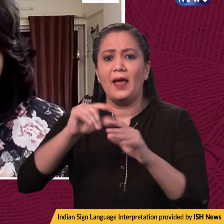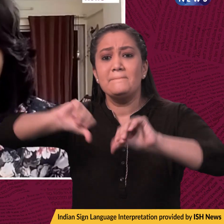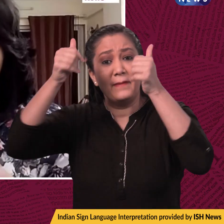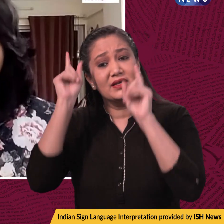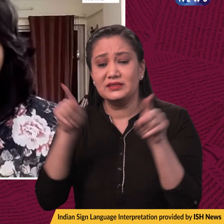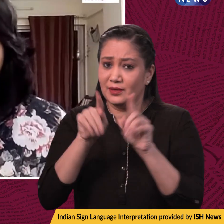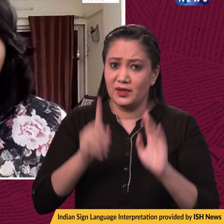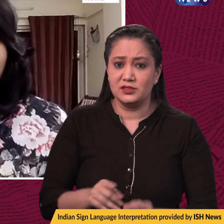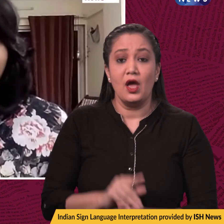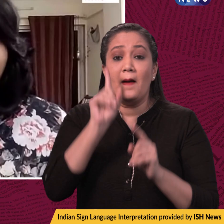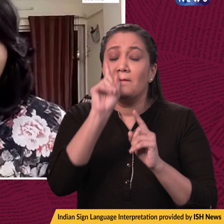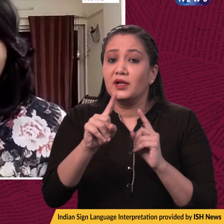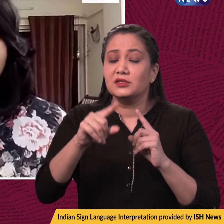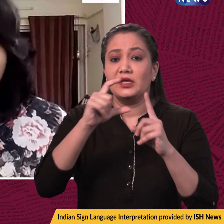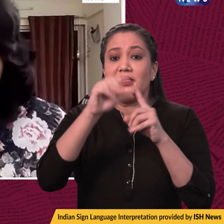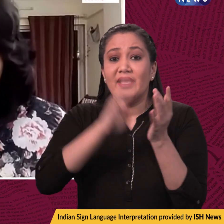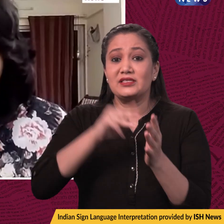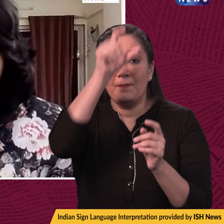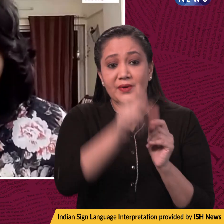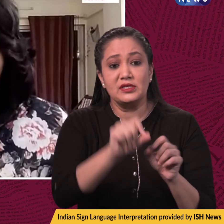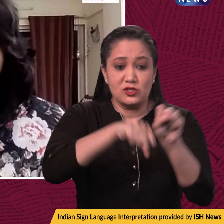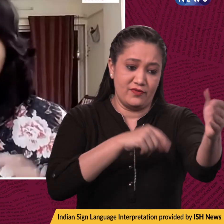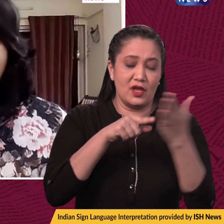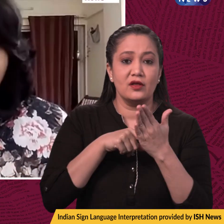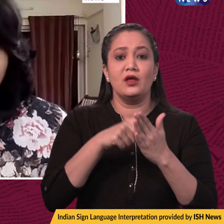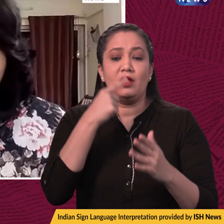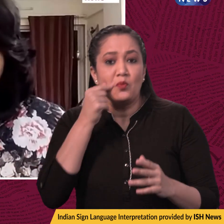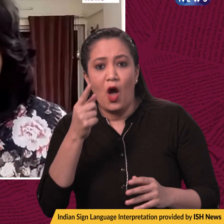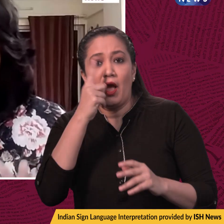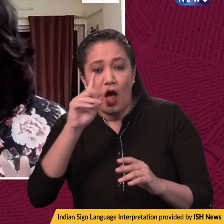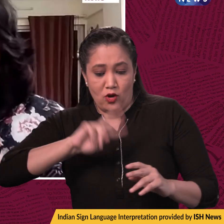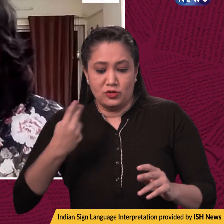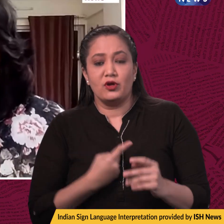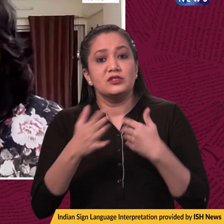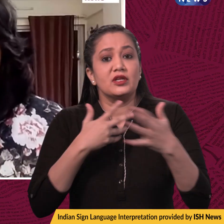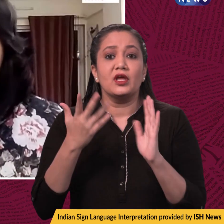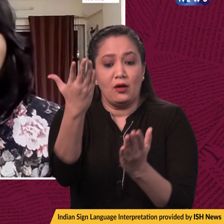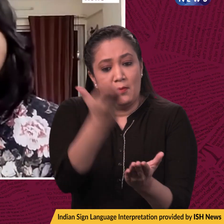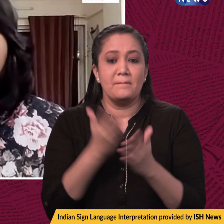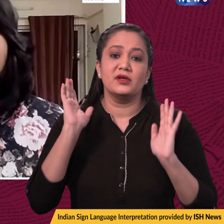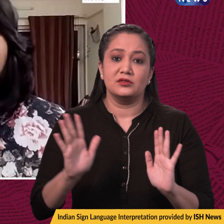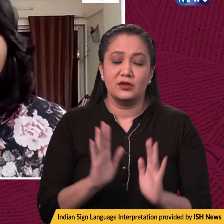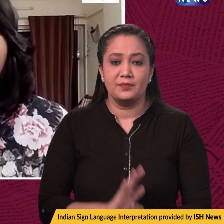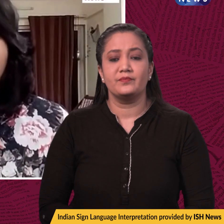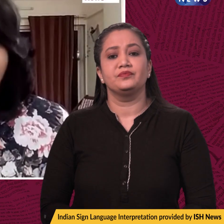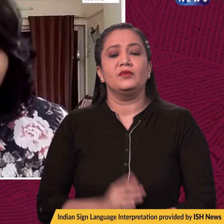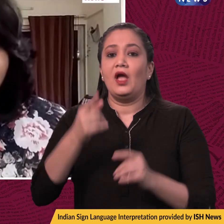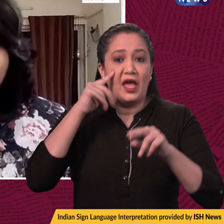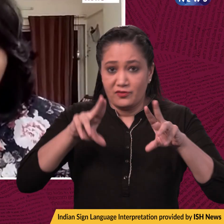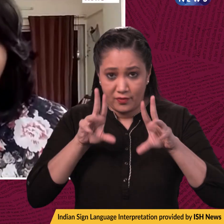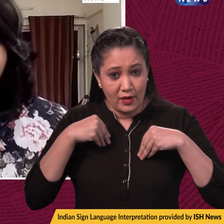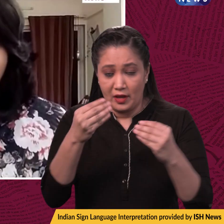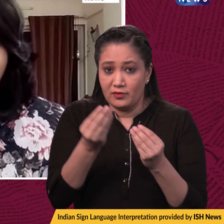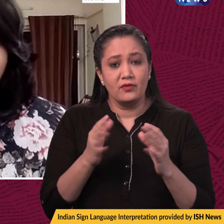recognized university and will have to get a certificate from the district magistrate about their gender status, without which the application will